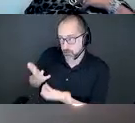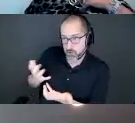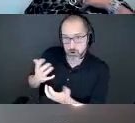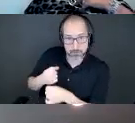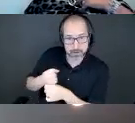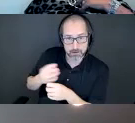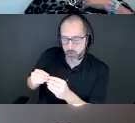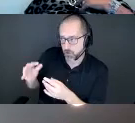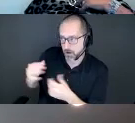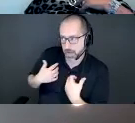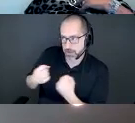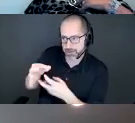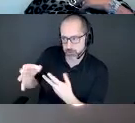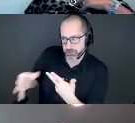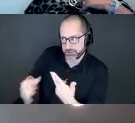the community a bit longer.